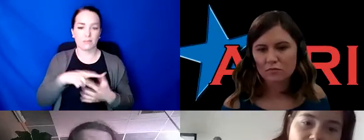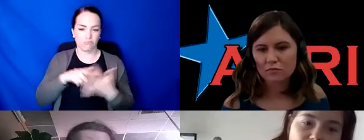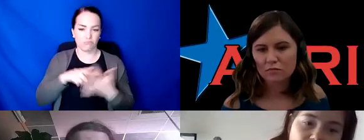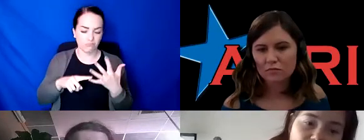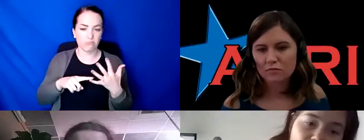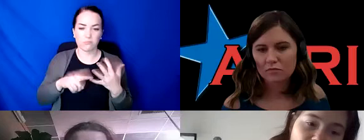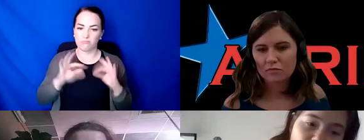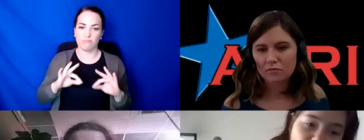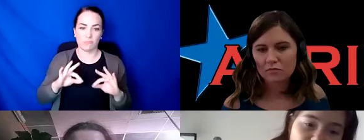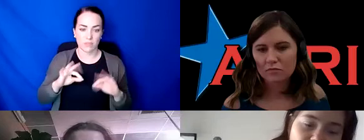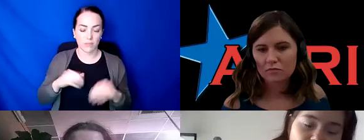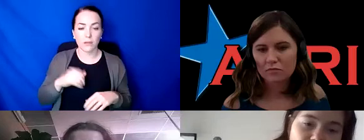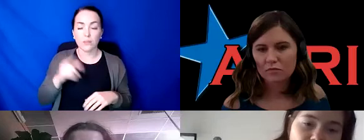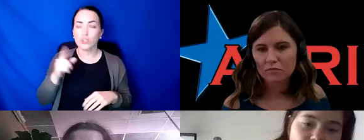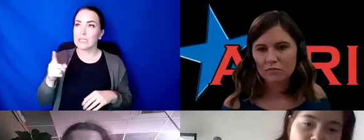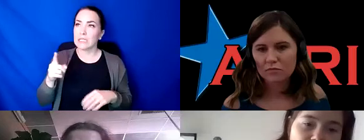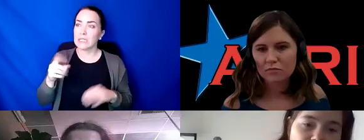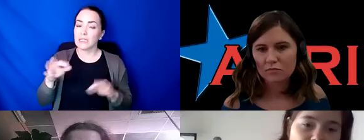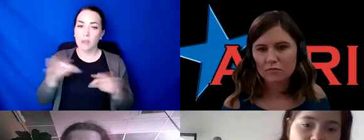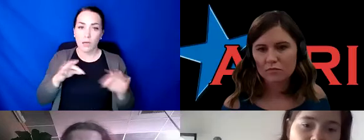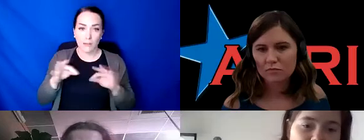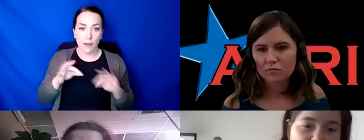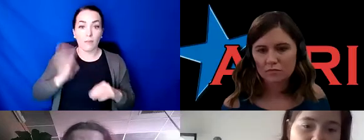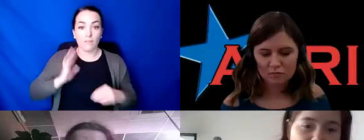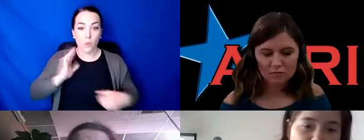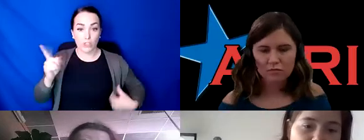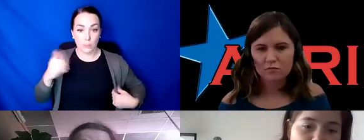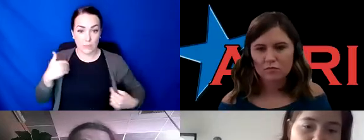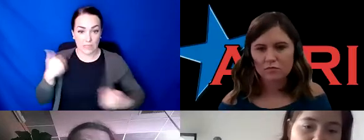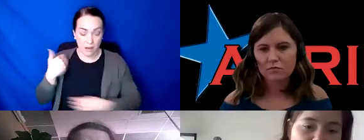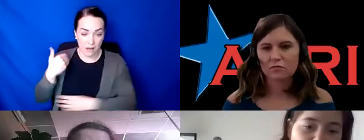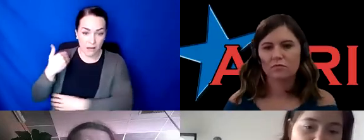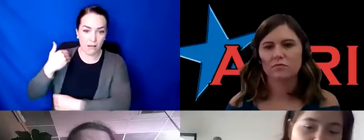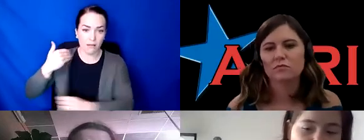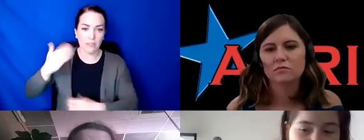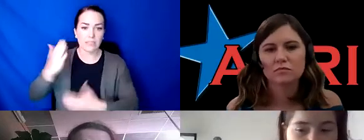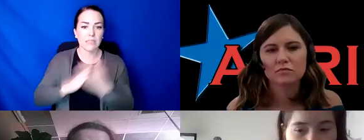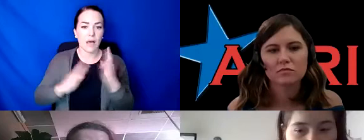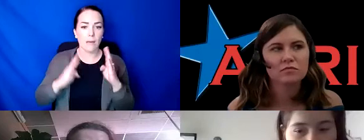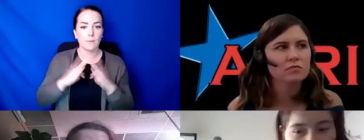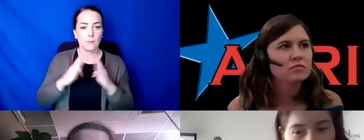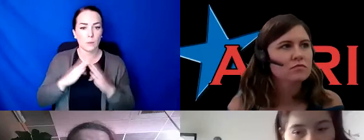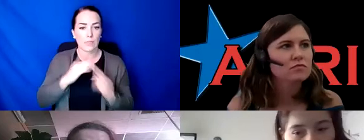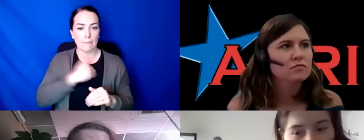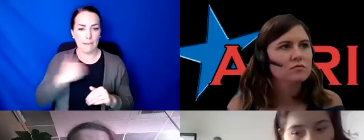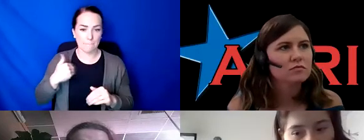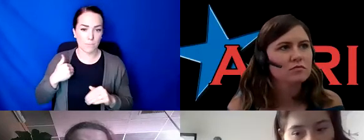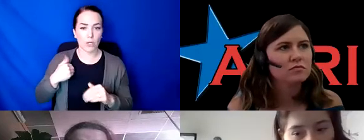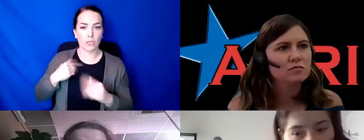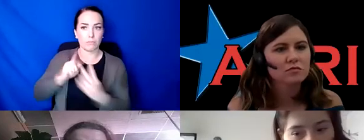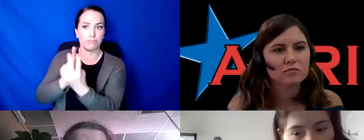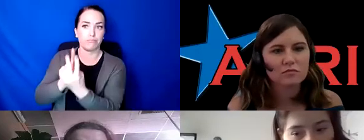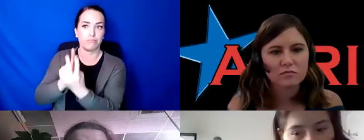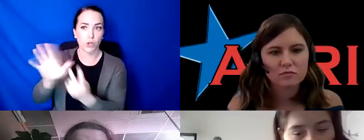So she talks about how when she was younger, some community members approached her parents and wanted to give her a